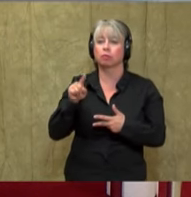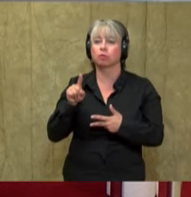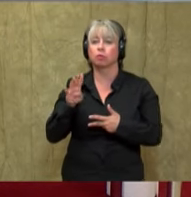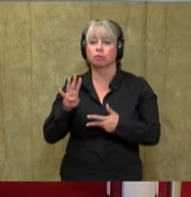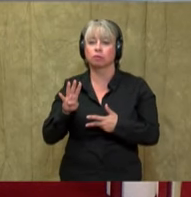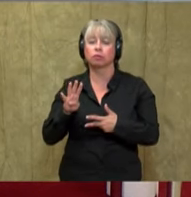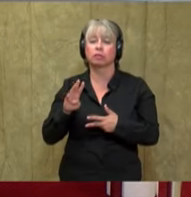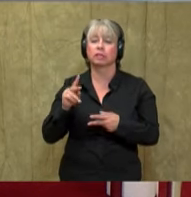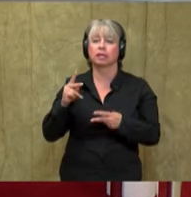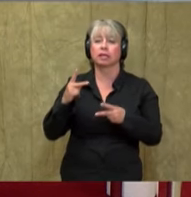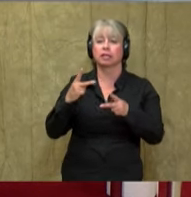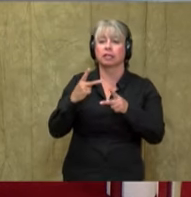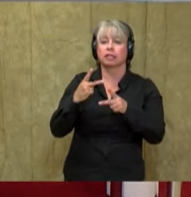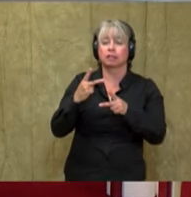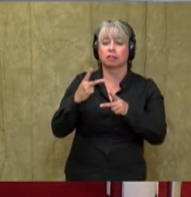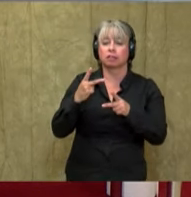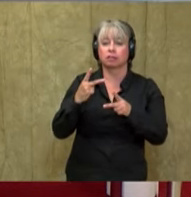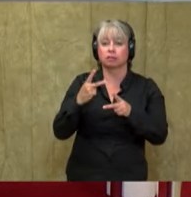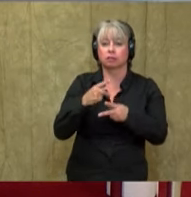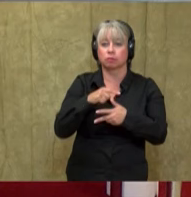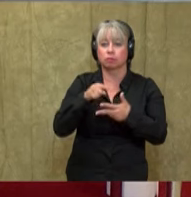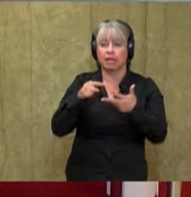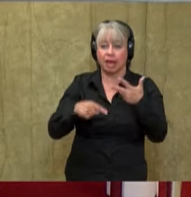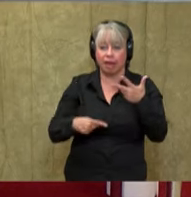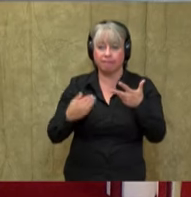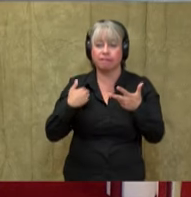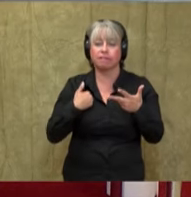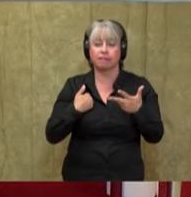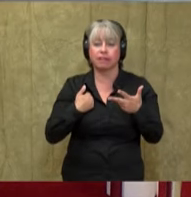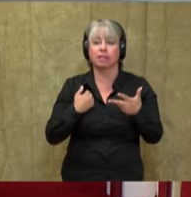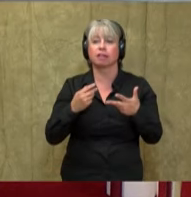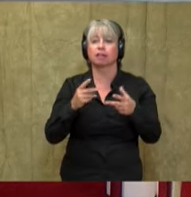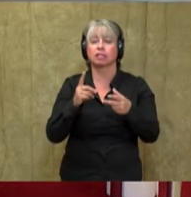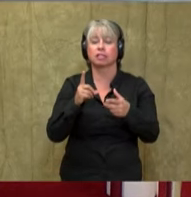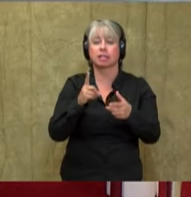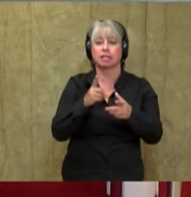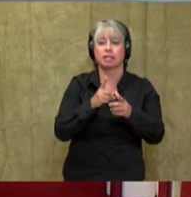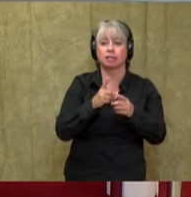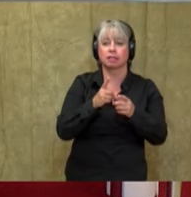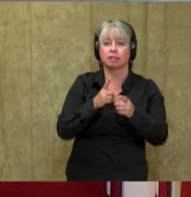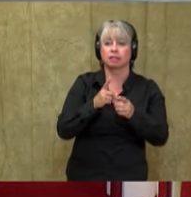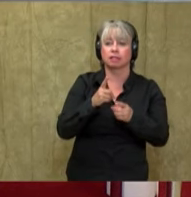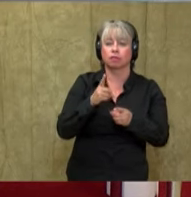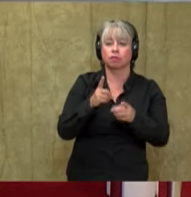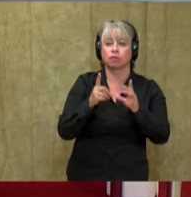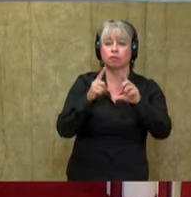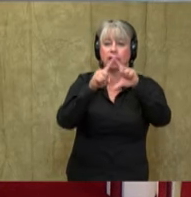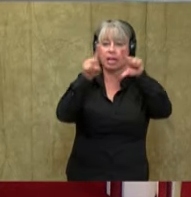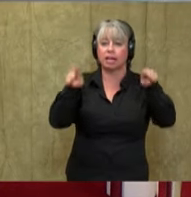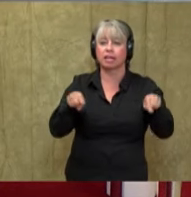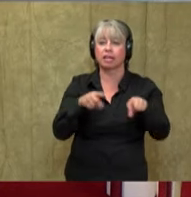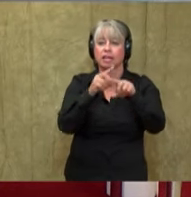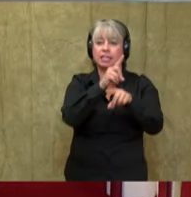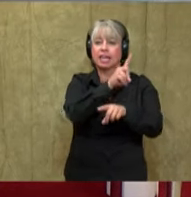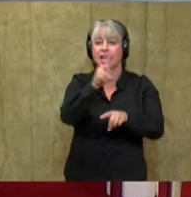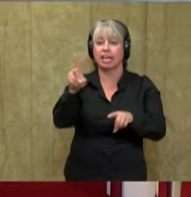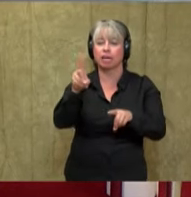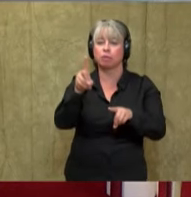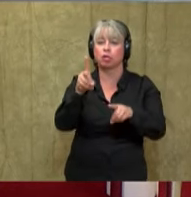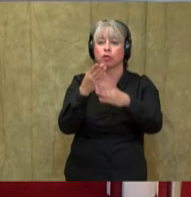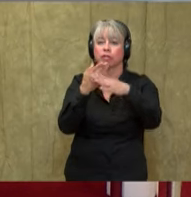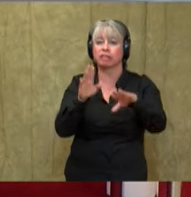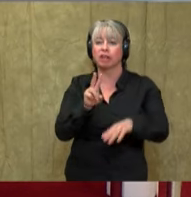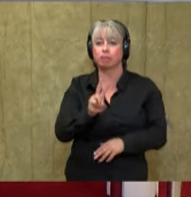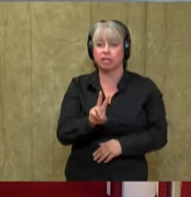the diameter, we would divide it, to find the radius from the diameter, we would divide by 2. So we have